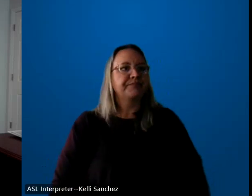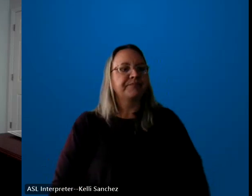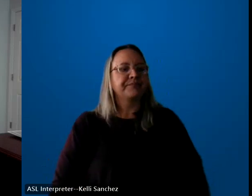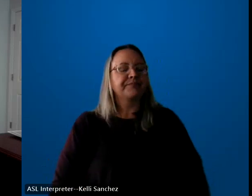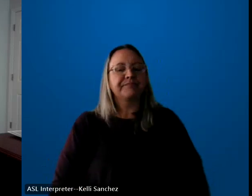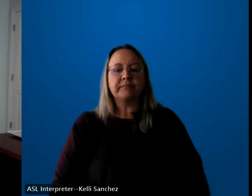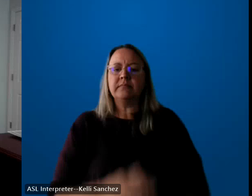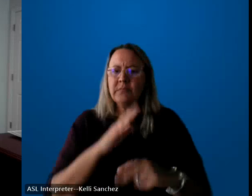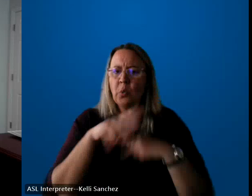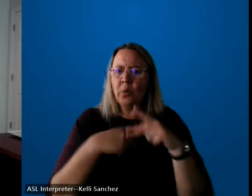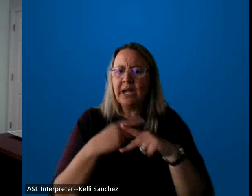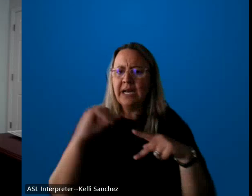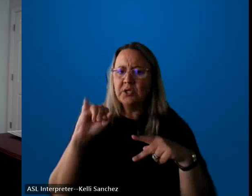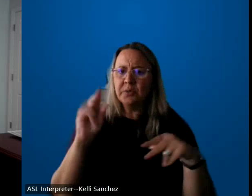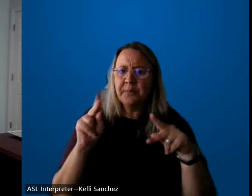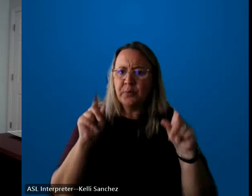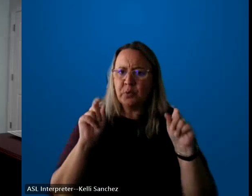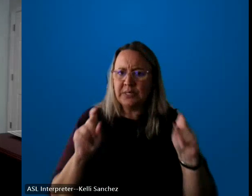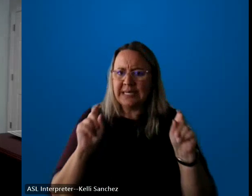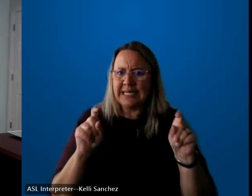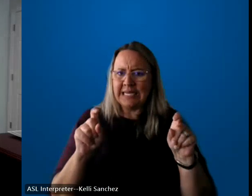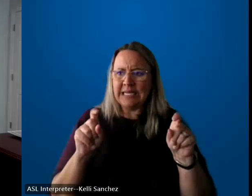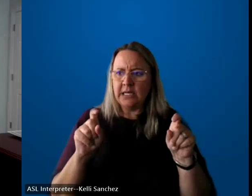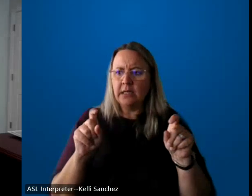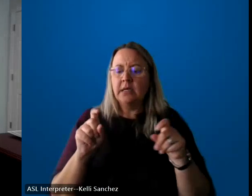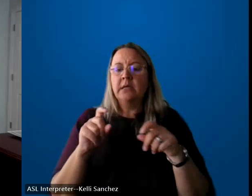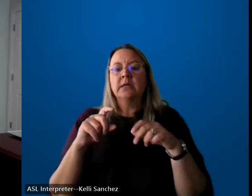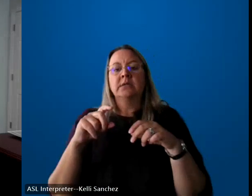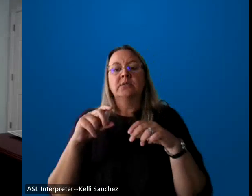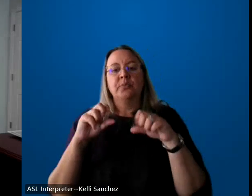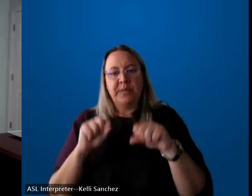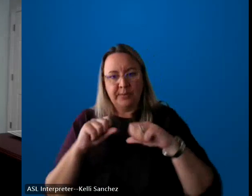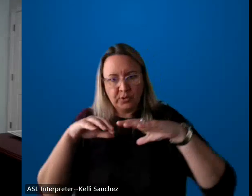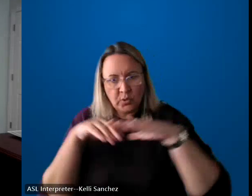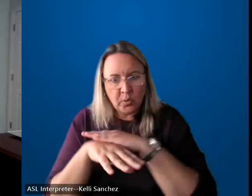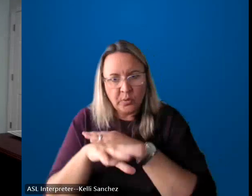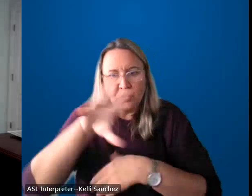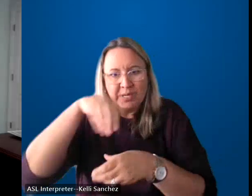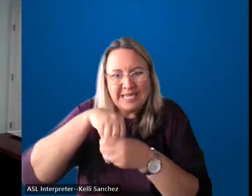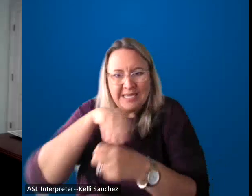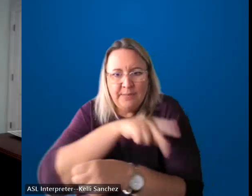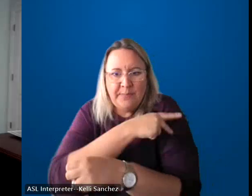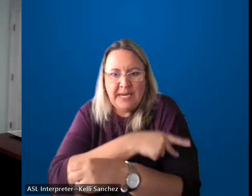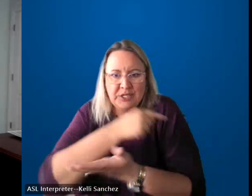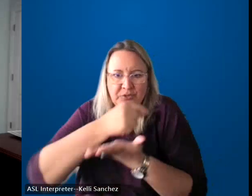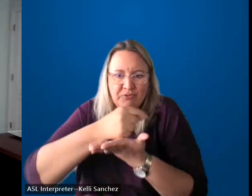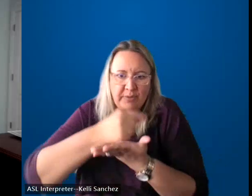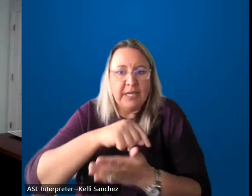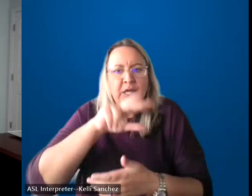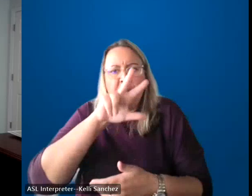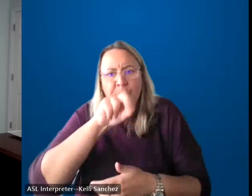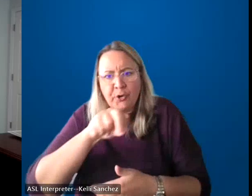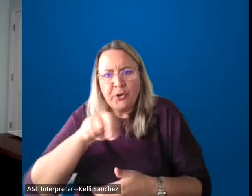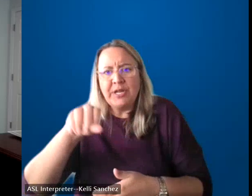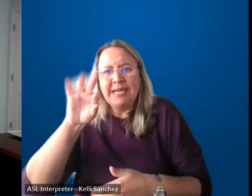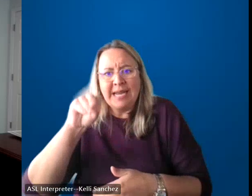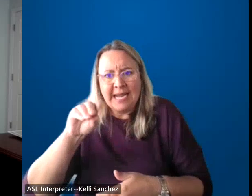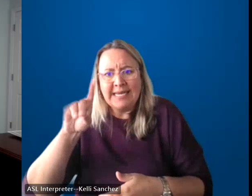what kind of insurance do people need to be able to go into an inpatient treatment? 30 days, 90 days, whatever that looks